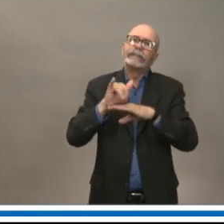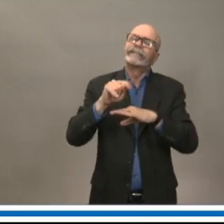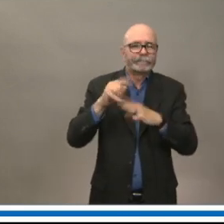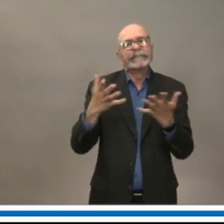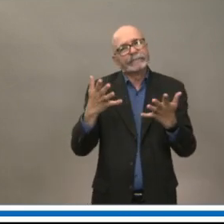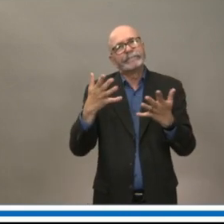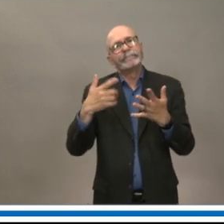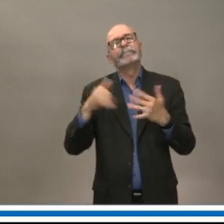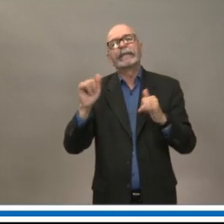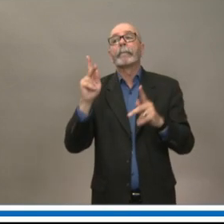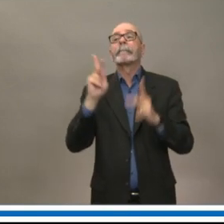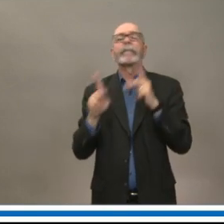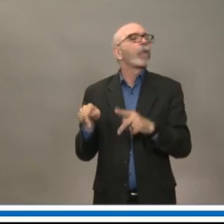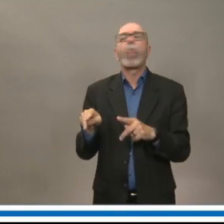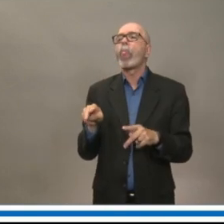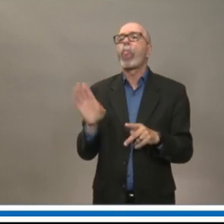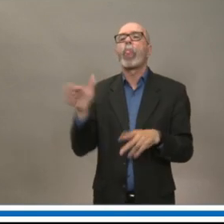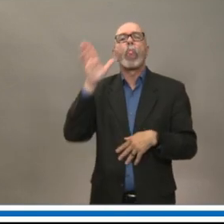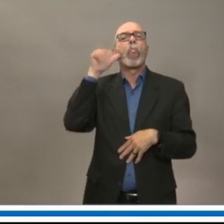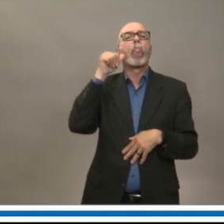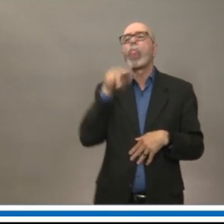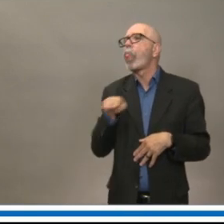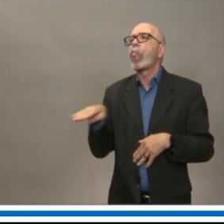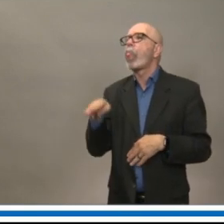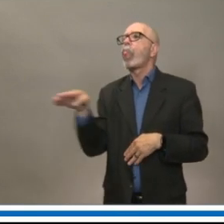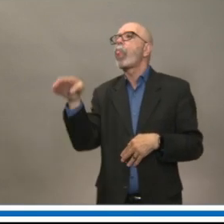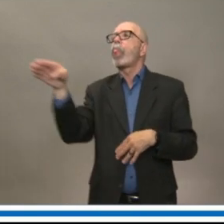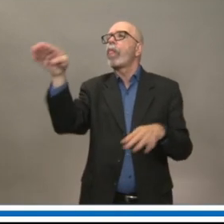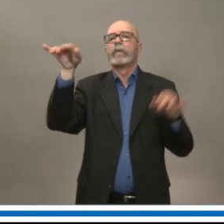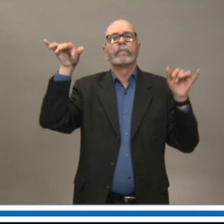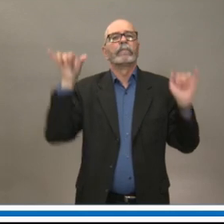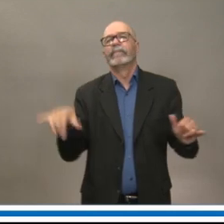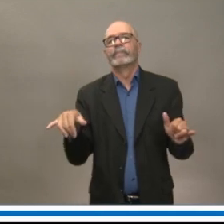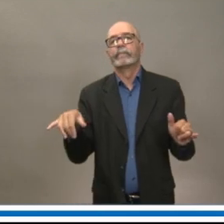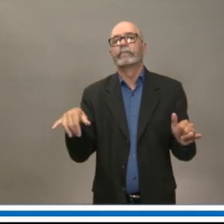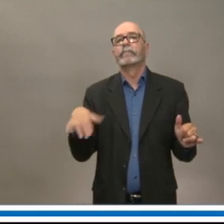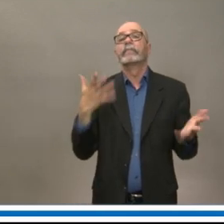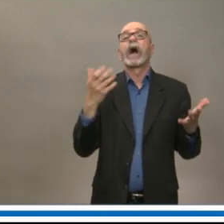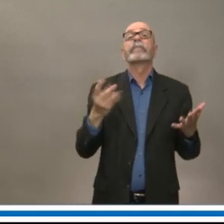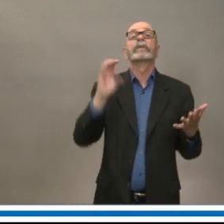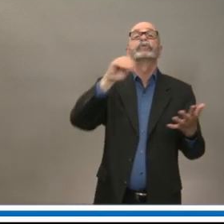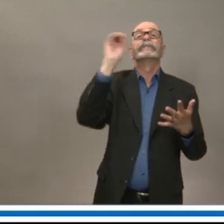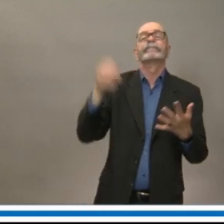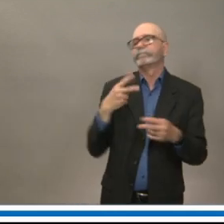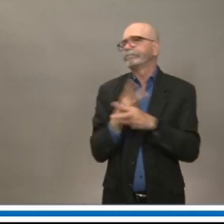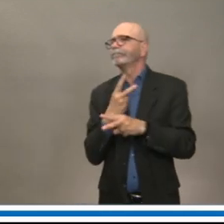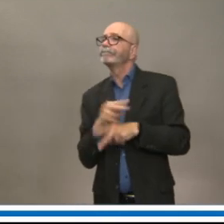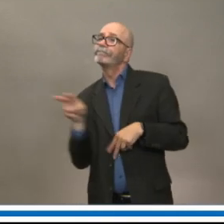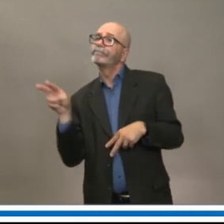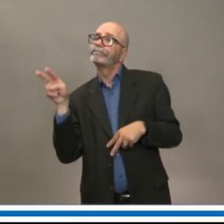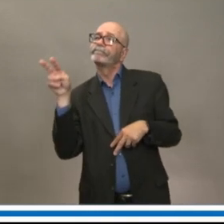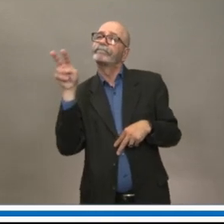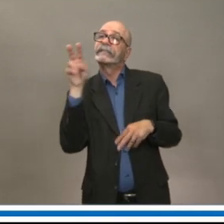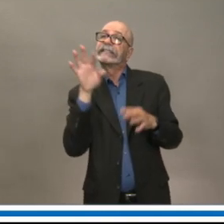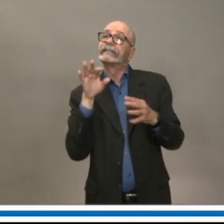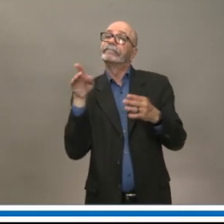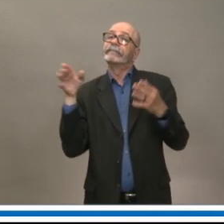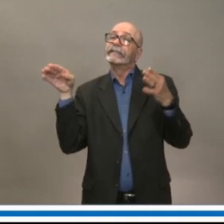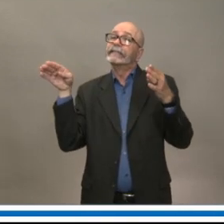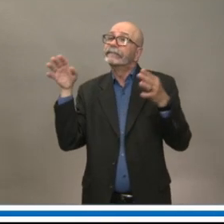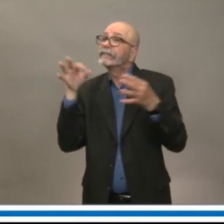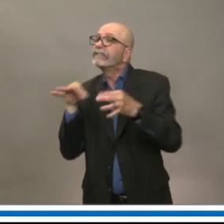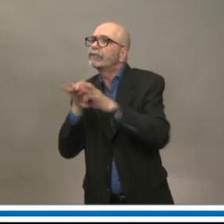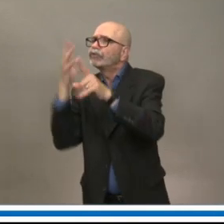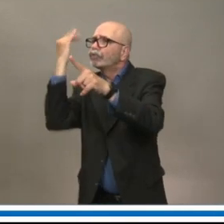homes. What we can't tell with that data is how much of that is essential travel and how much is not. But certainly